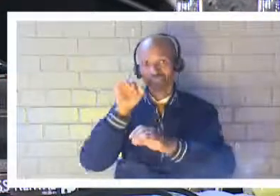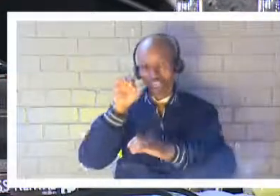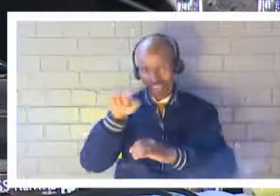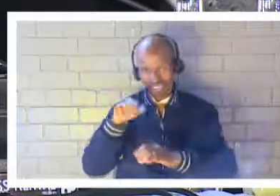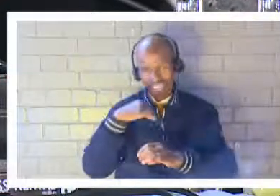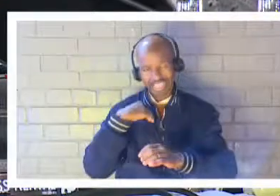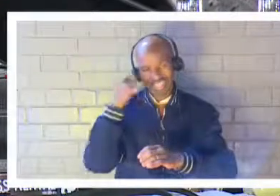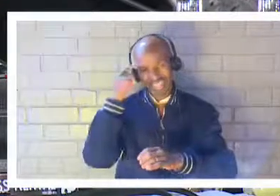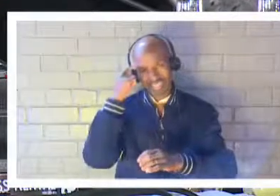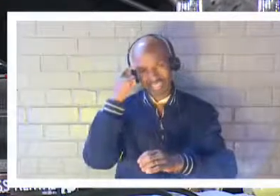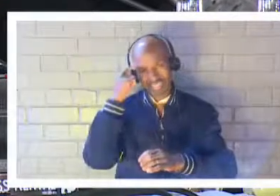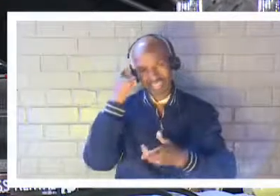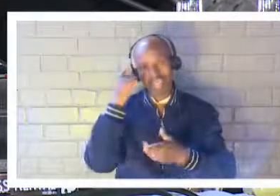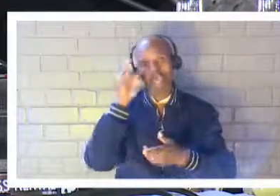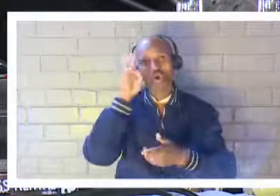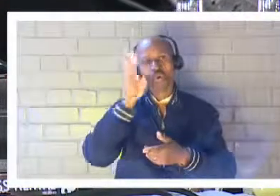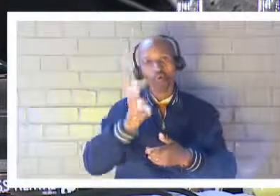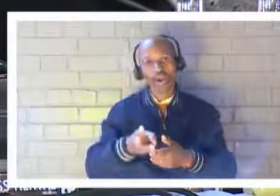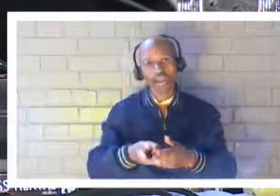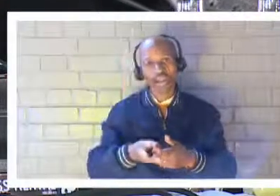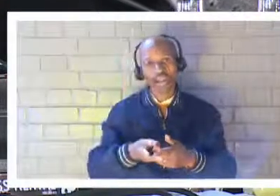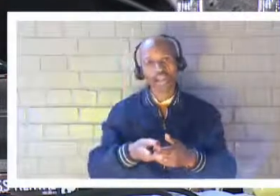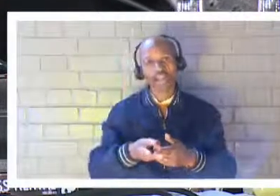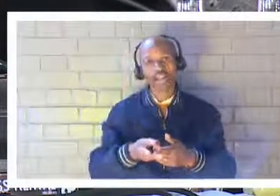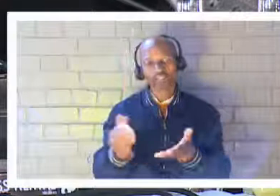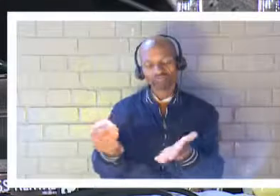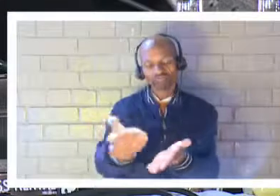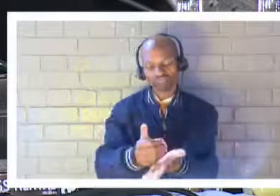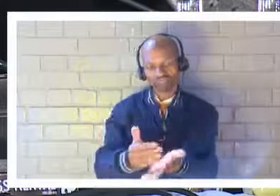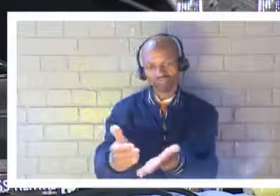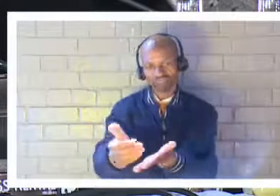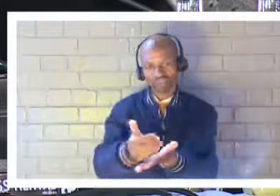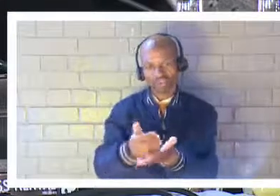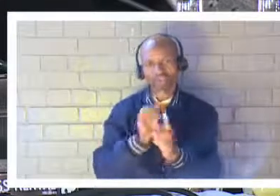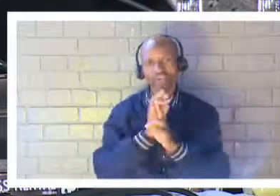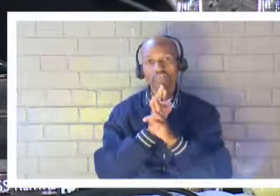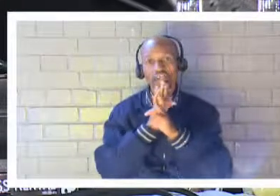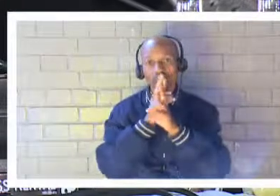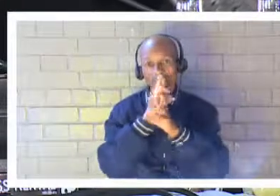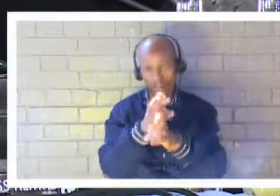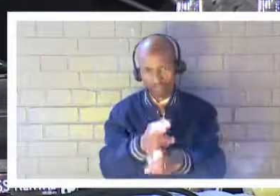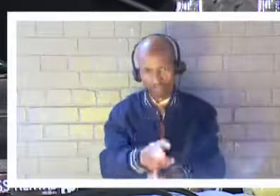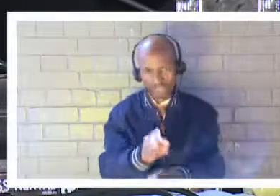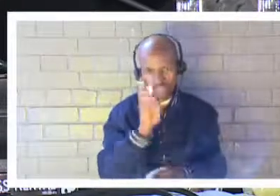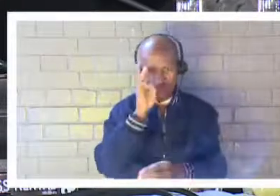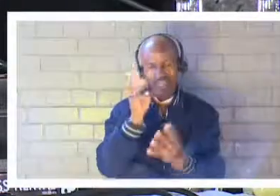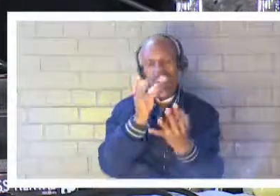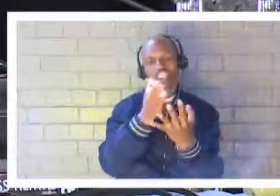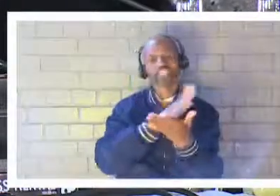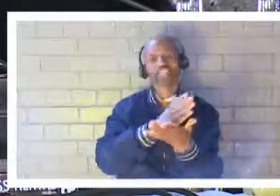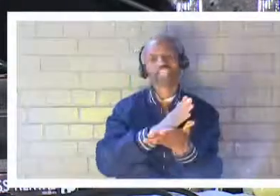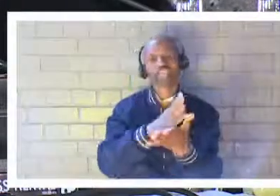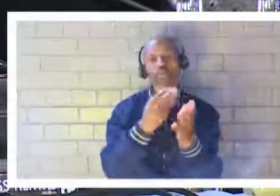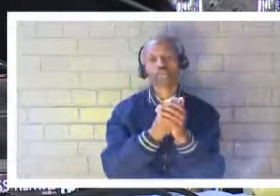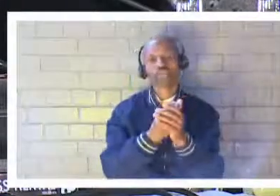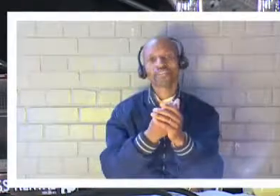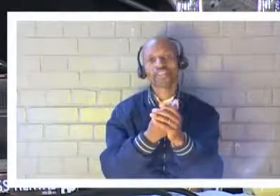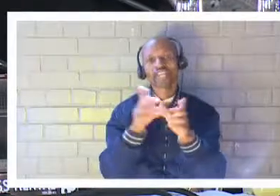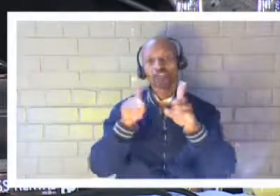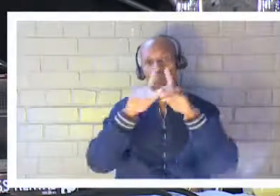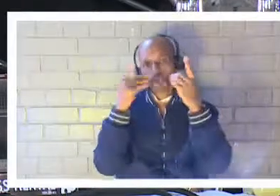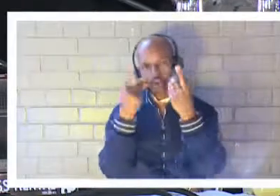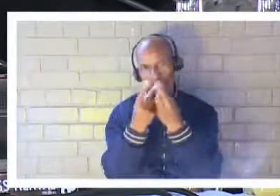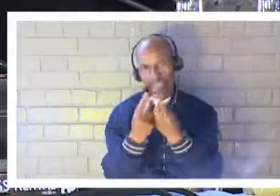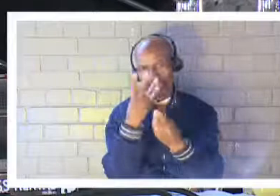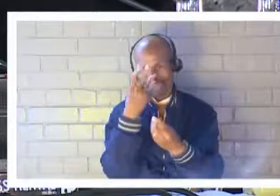and I think it will compile a report that will be shared with the department and find a